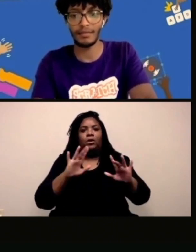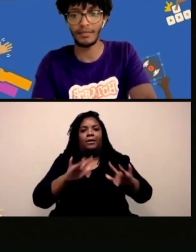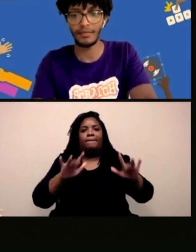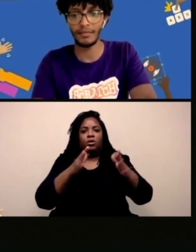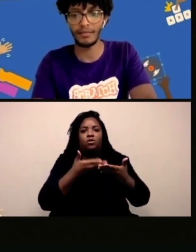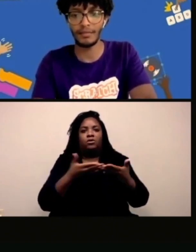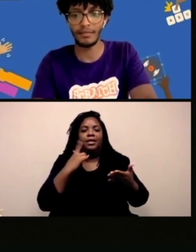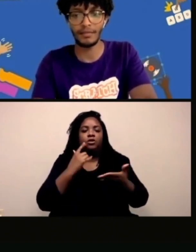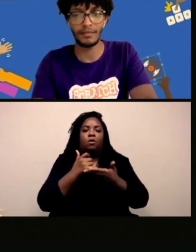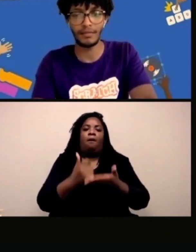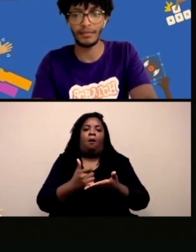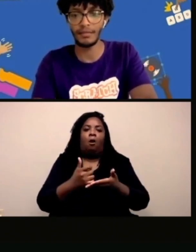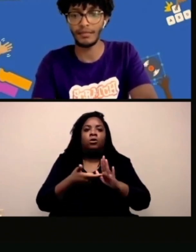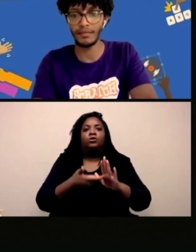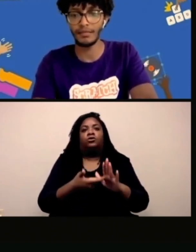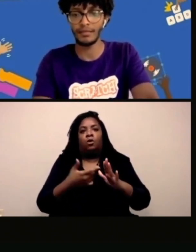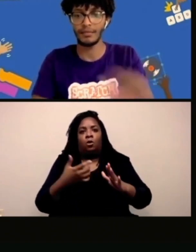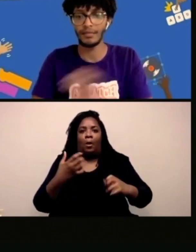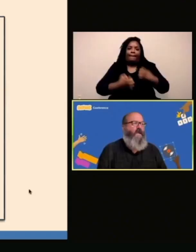emotions. Great.